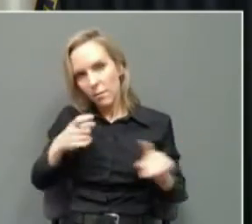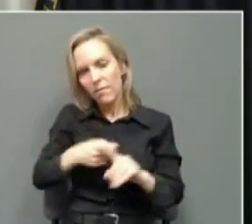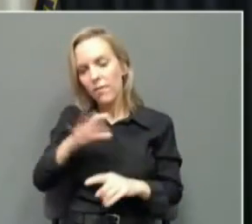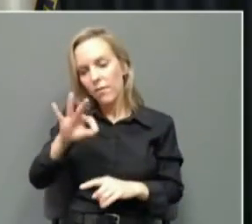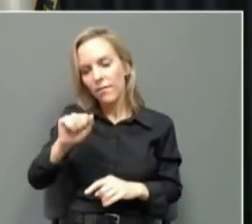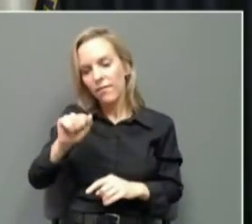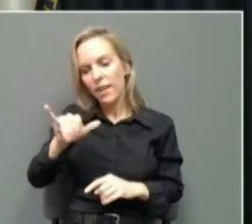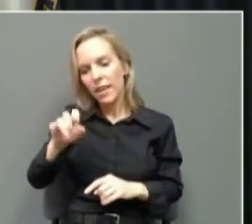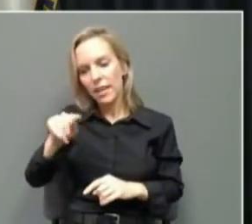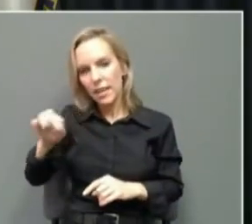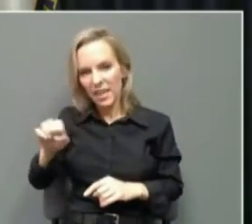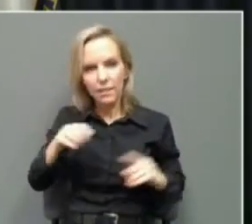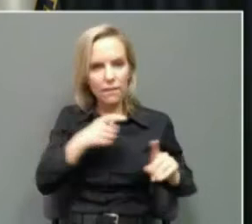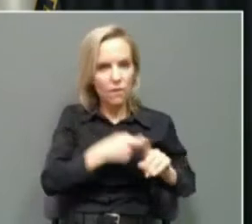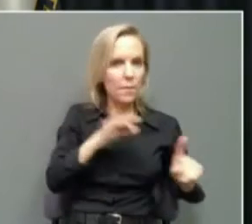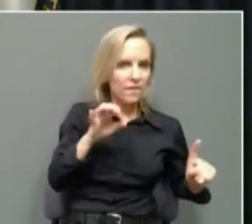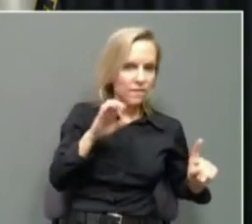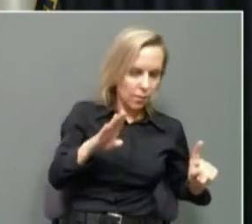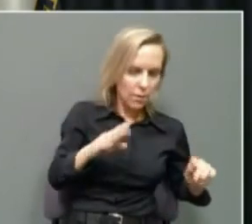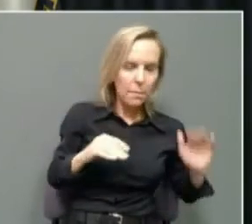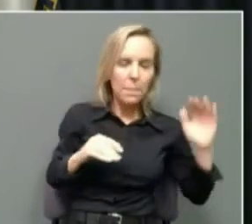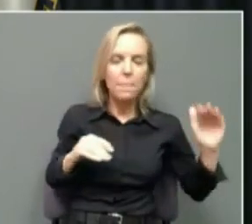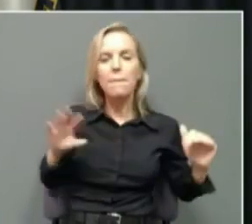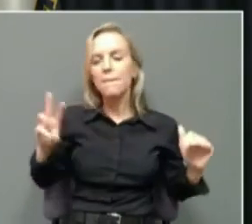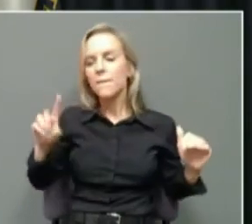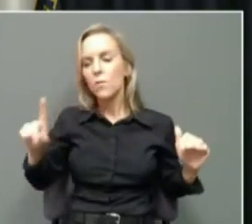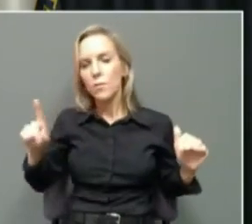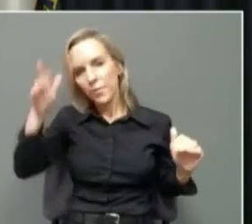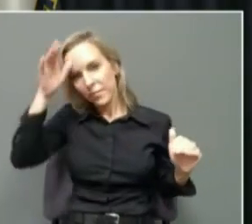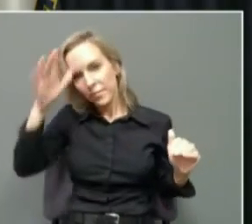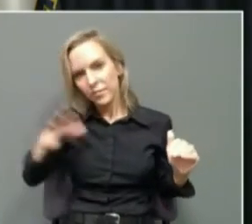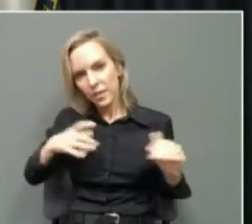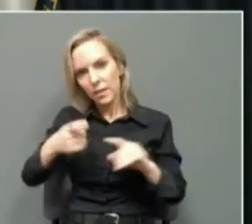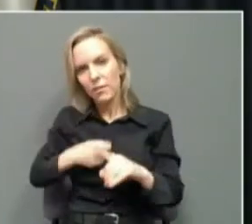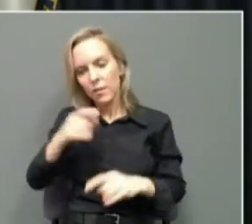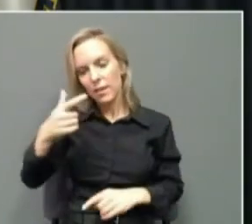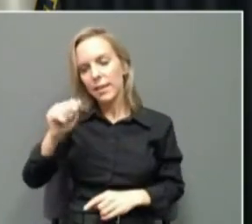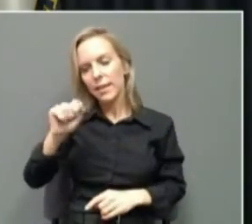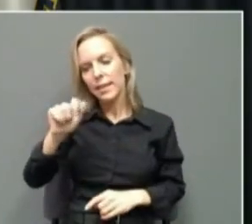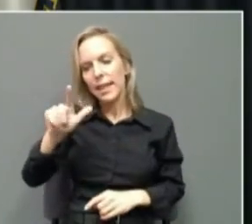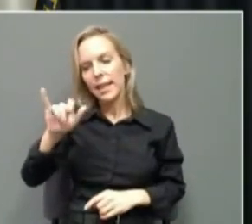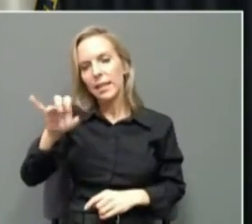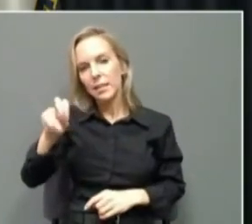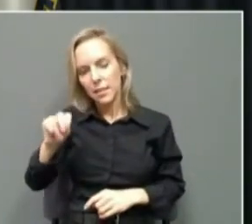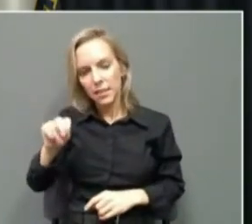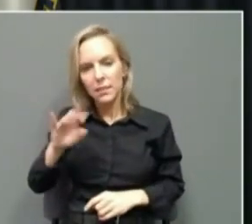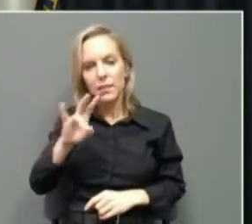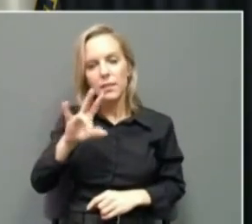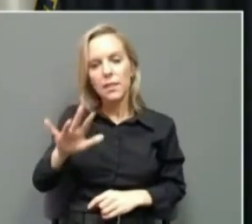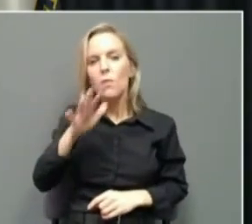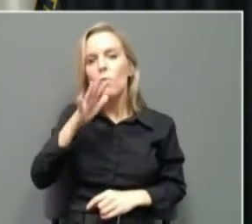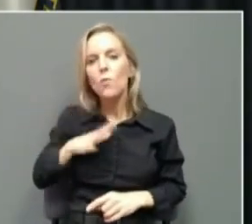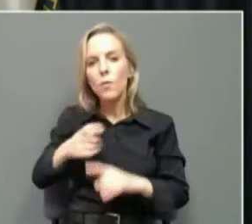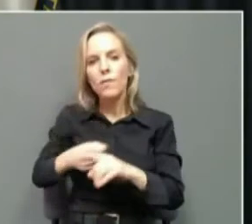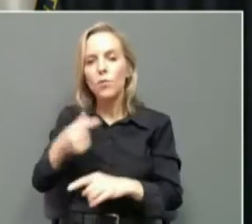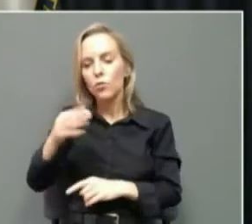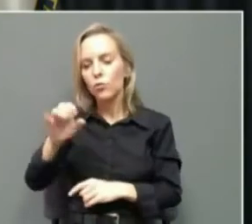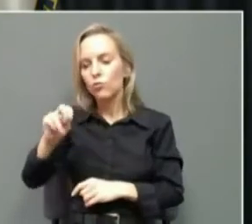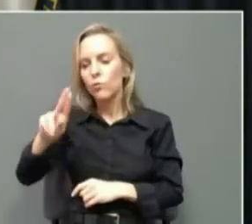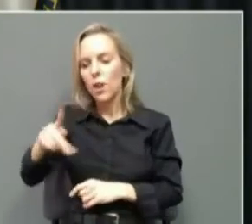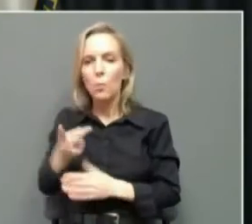in February. A 61-year-old man from Gallatin, and a 75-year-old woman from Greenup, both in